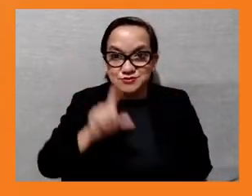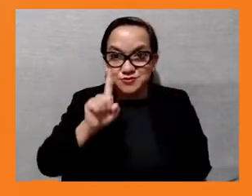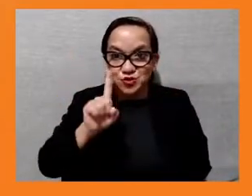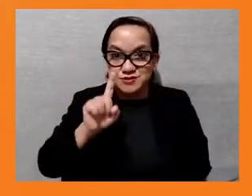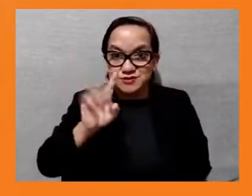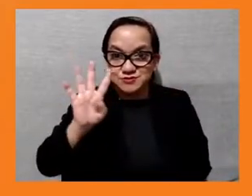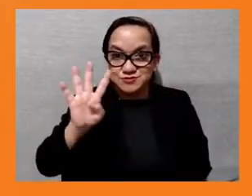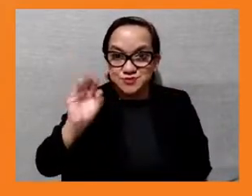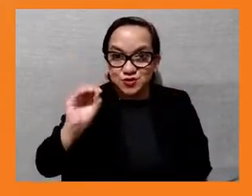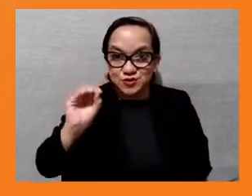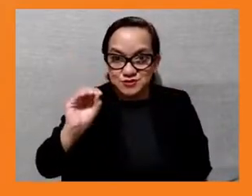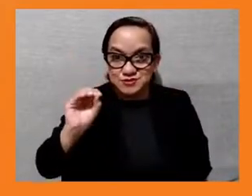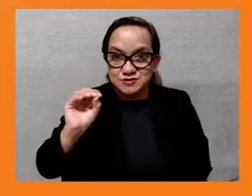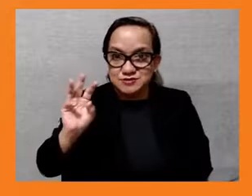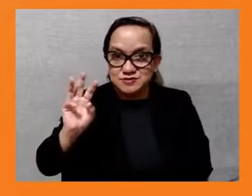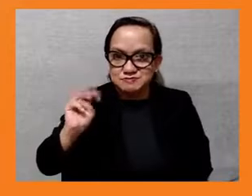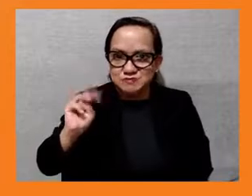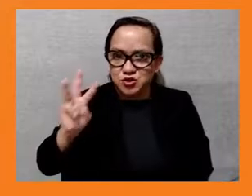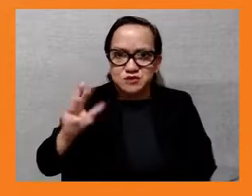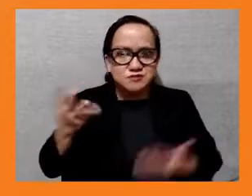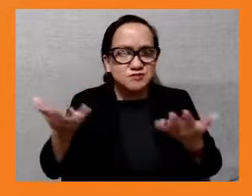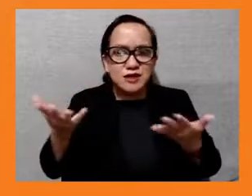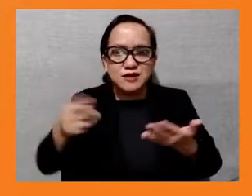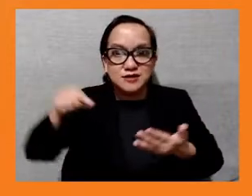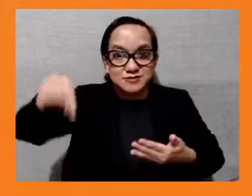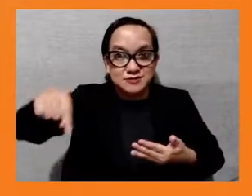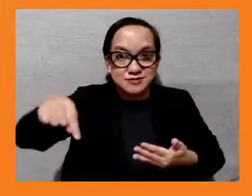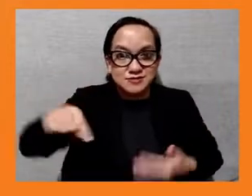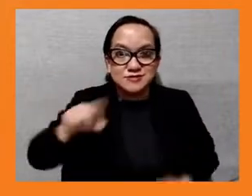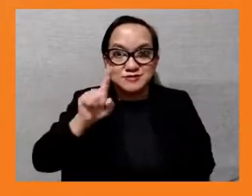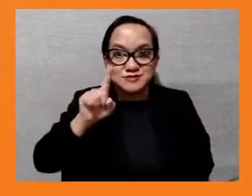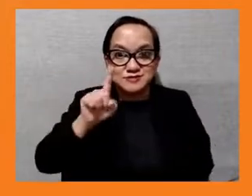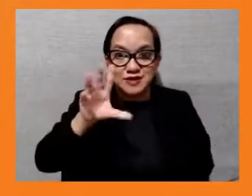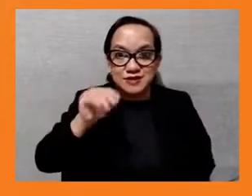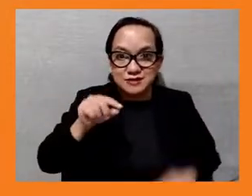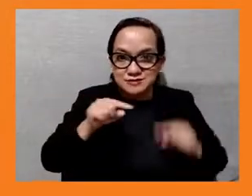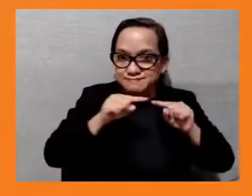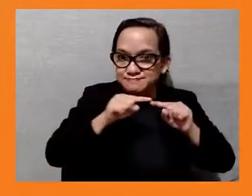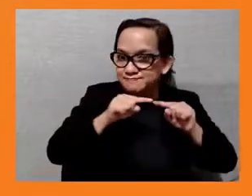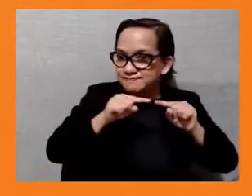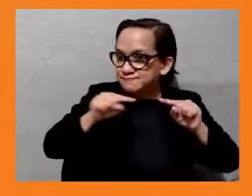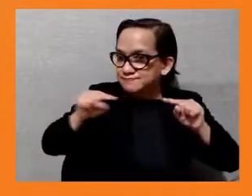200 ILO labor conventions and over 200 recommendations. But